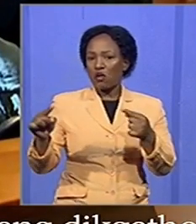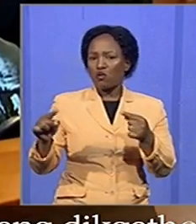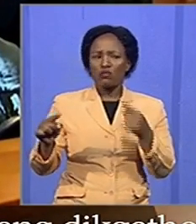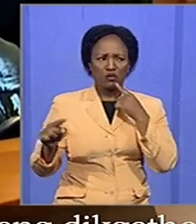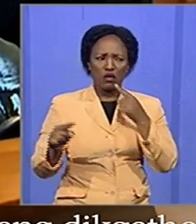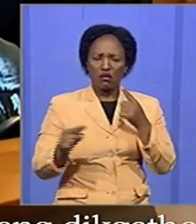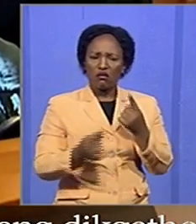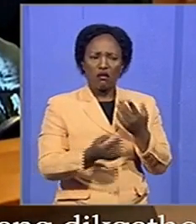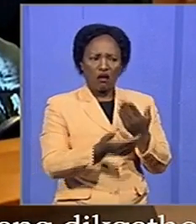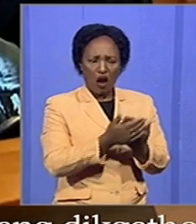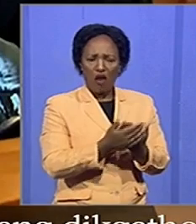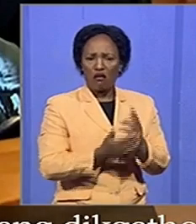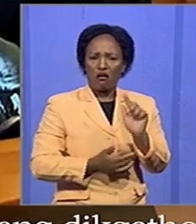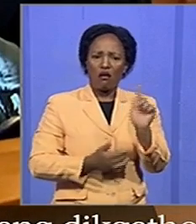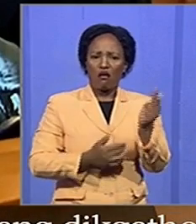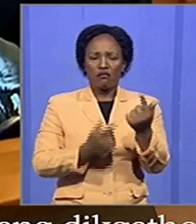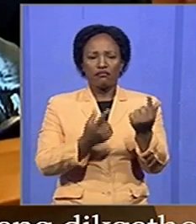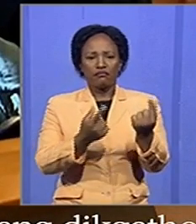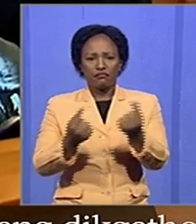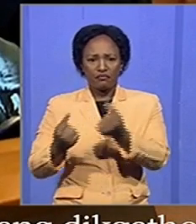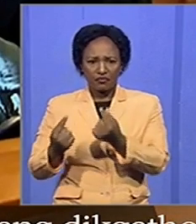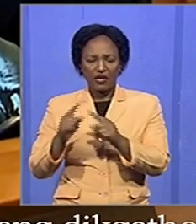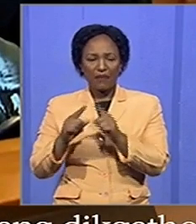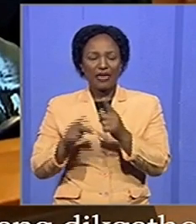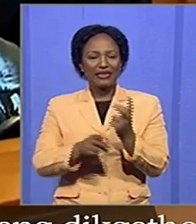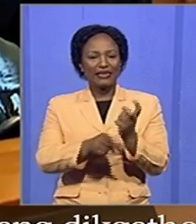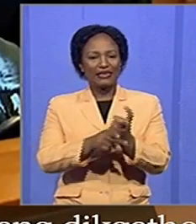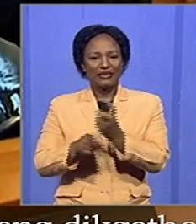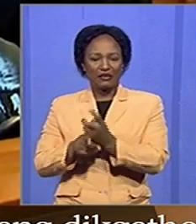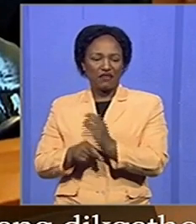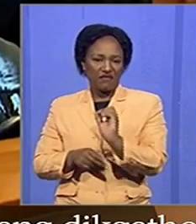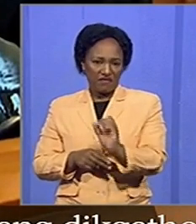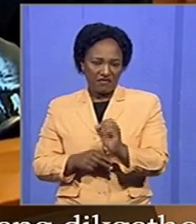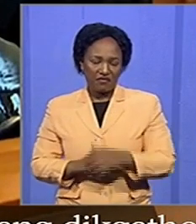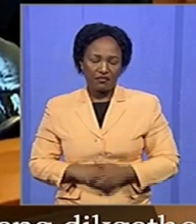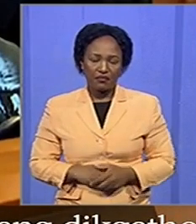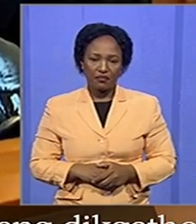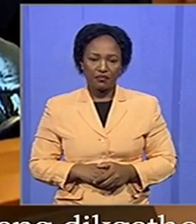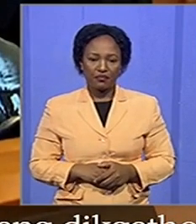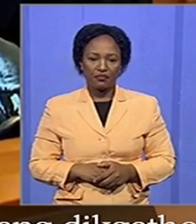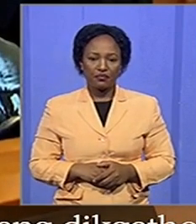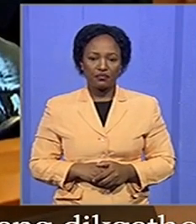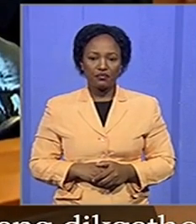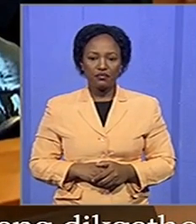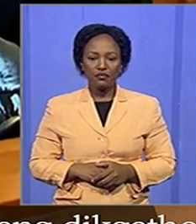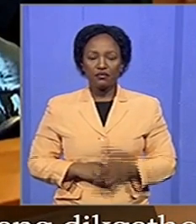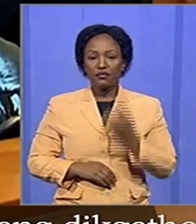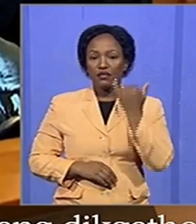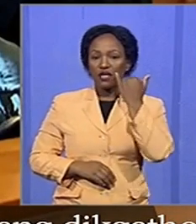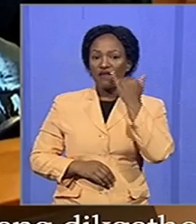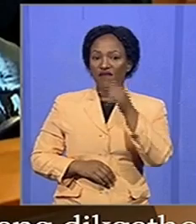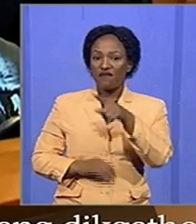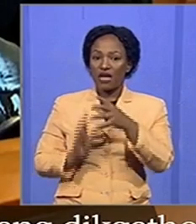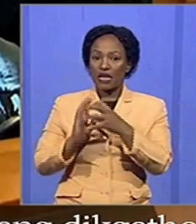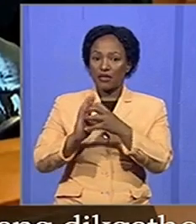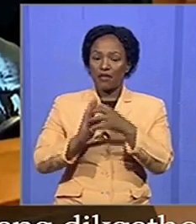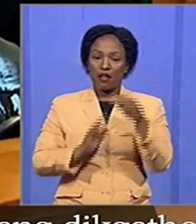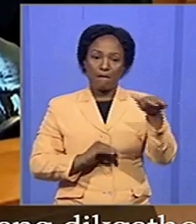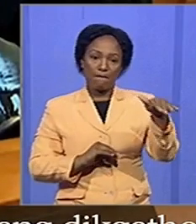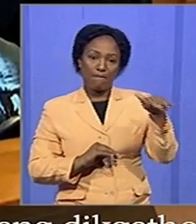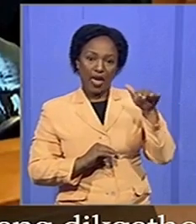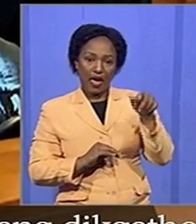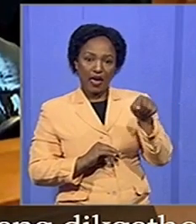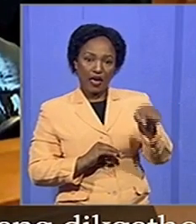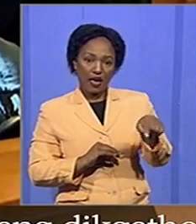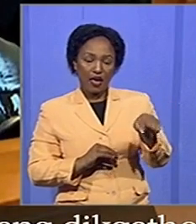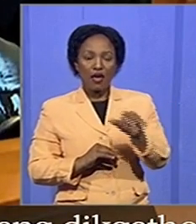it, there were significant difficulties. If a bank, for example, were to put